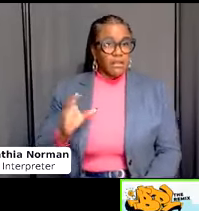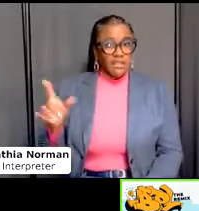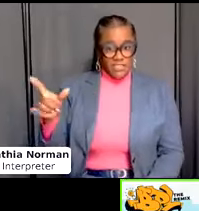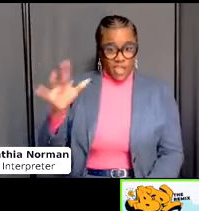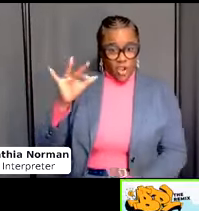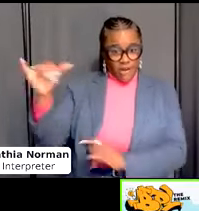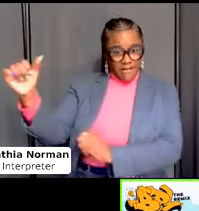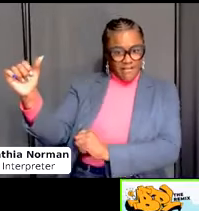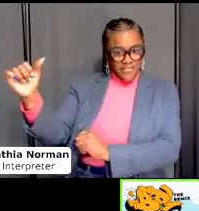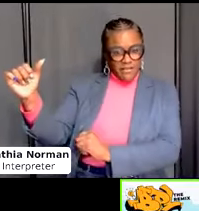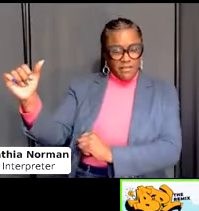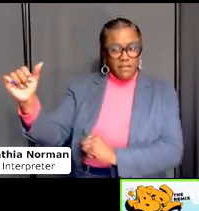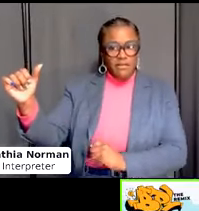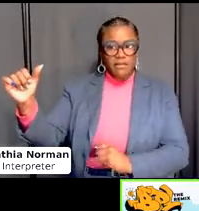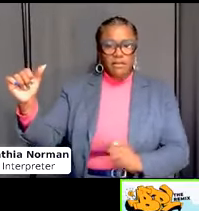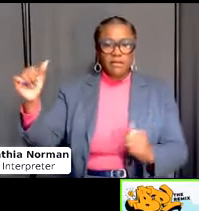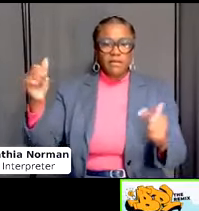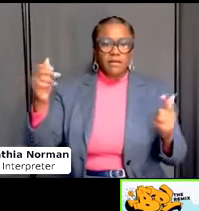leaving the